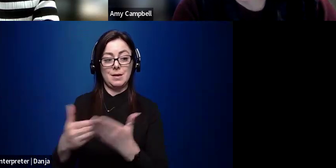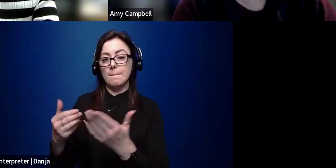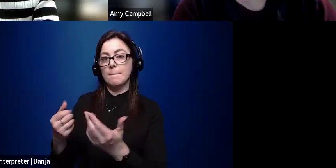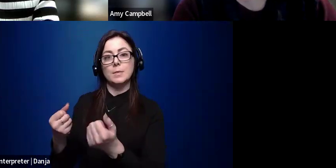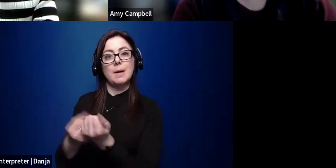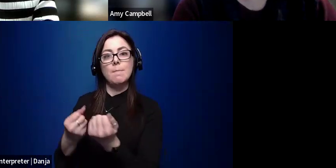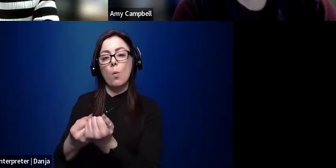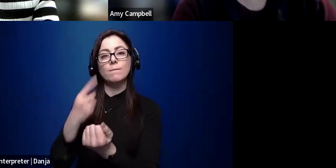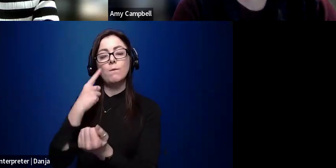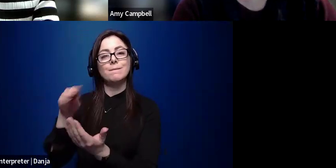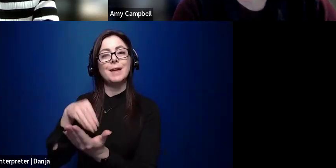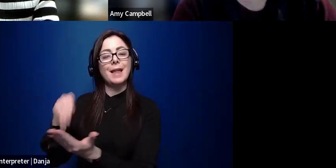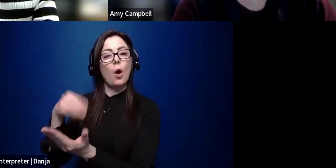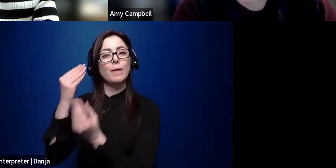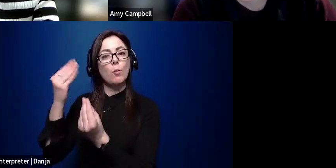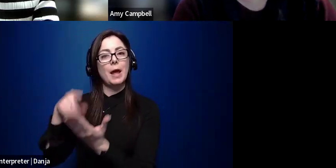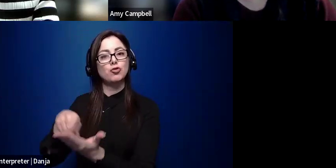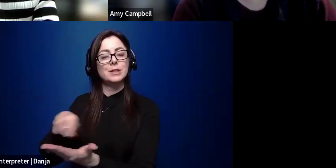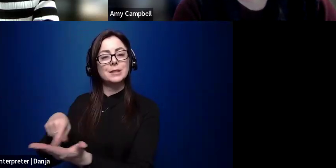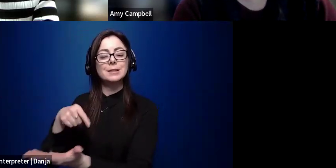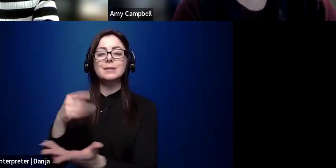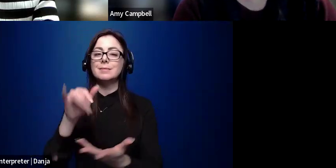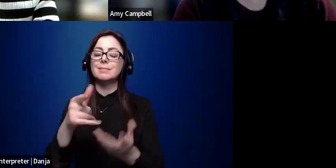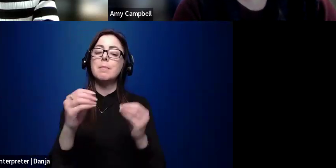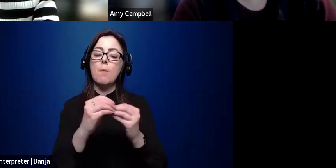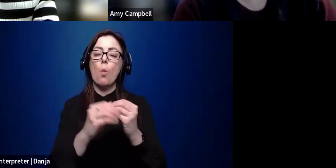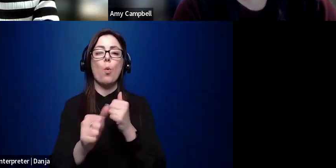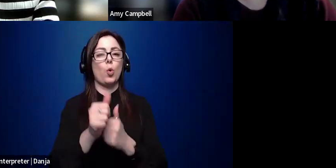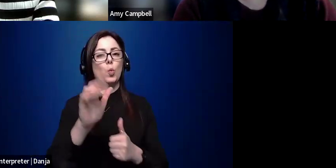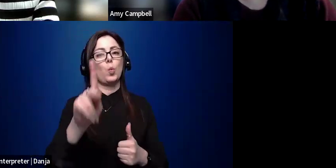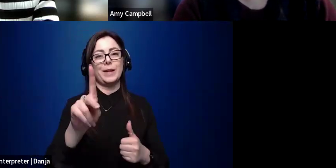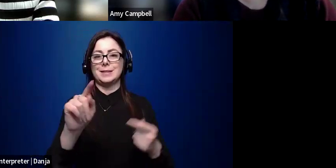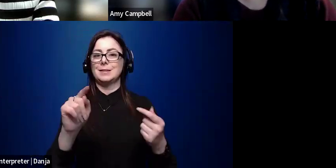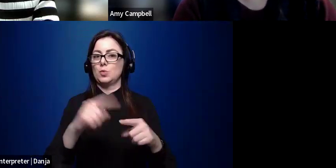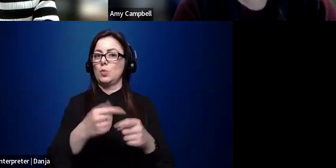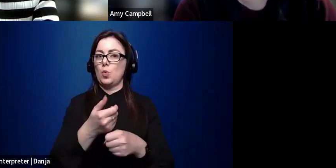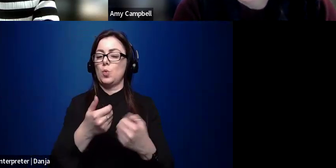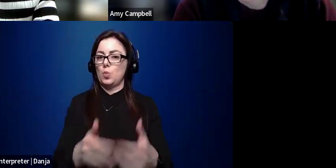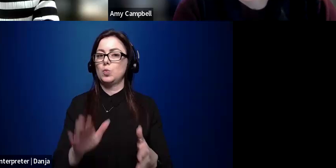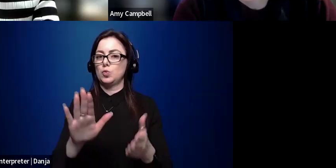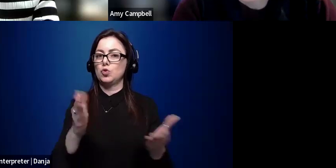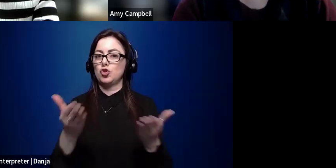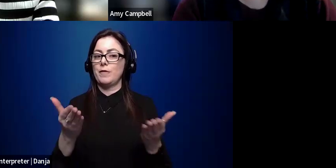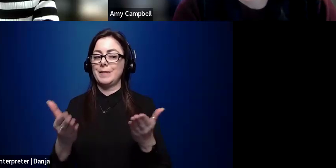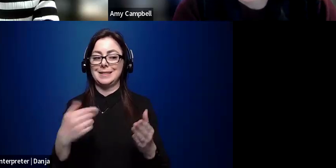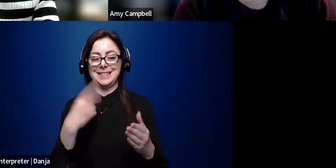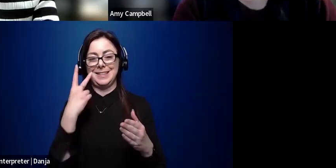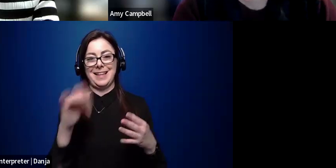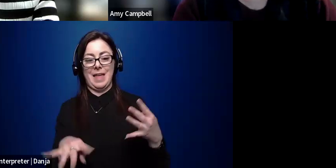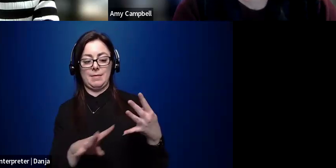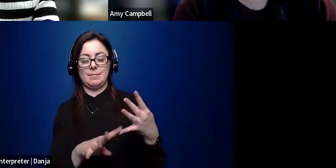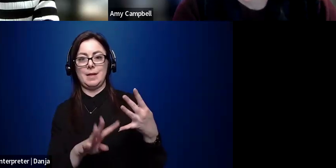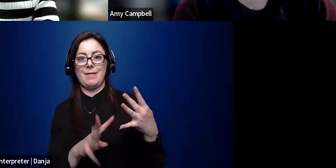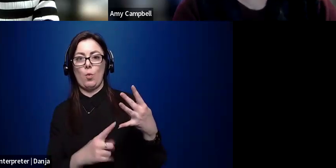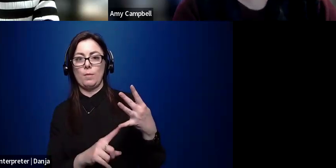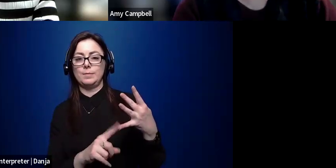you might be more at risk of losing services. And I think that last part is really important. I've seen some of what you have to